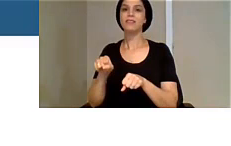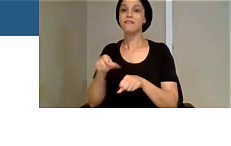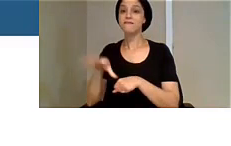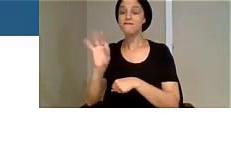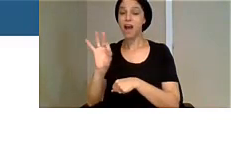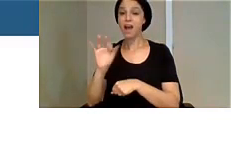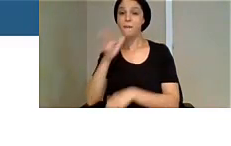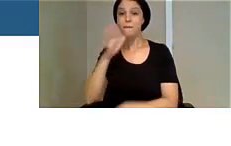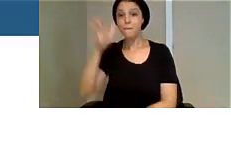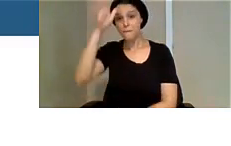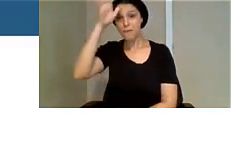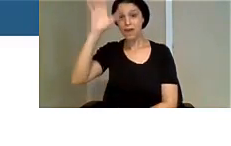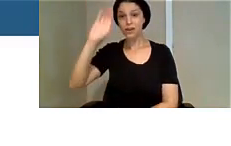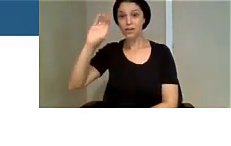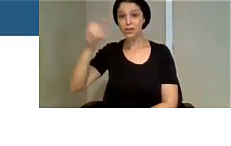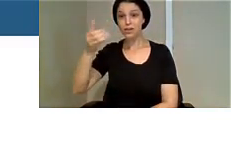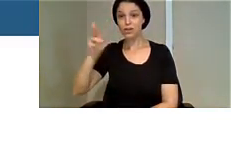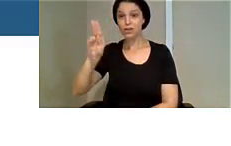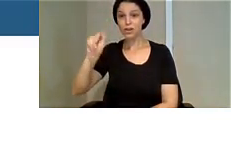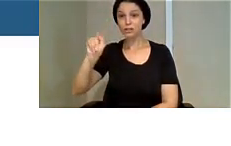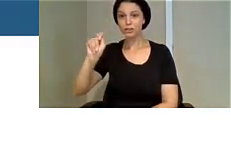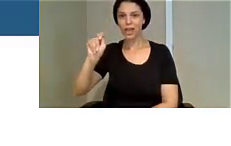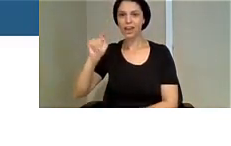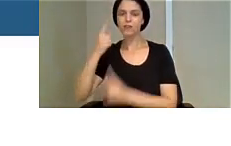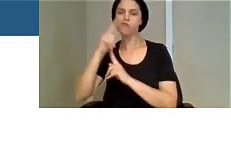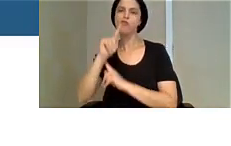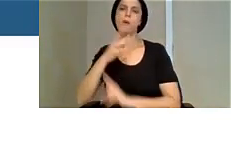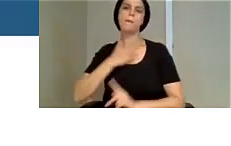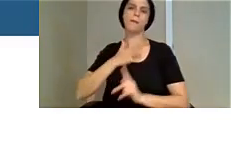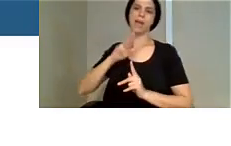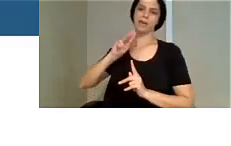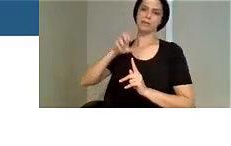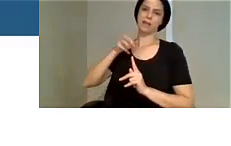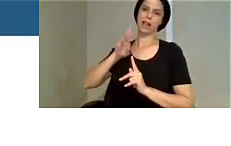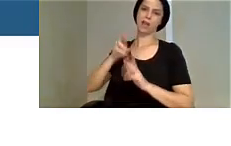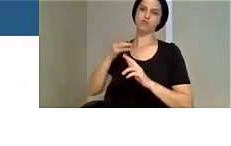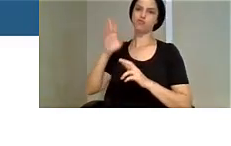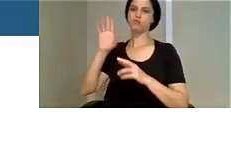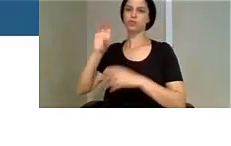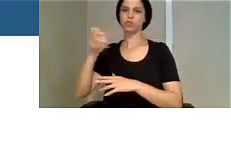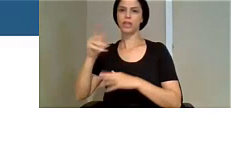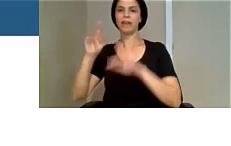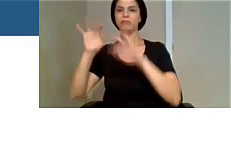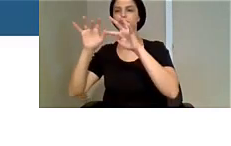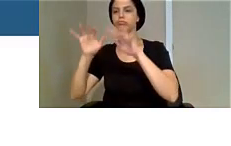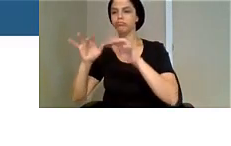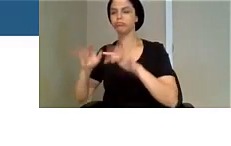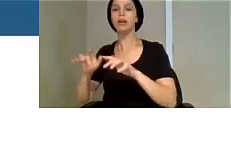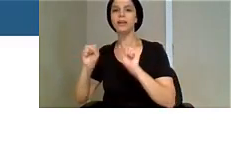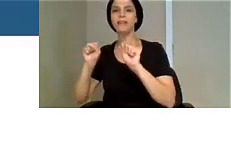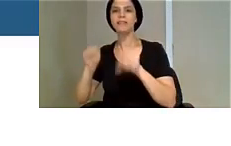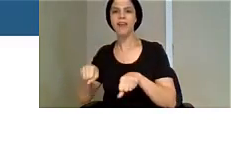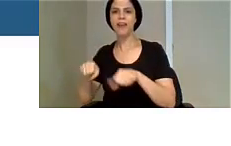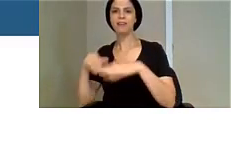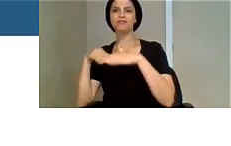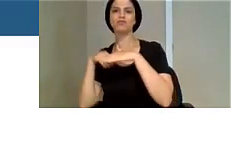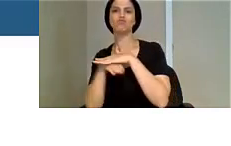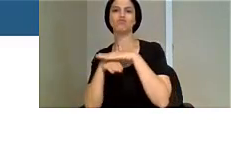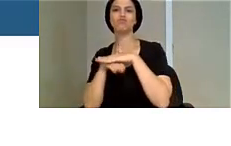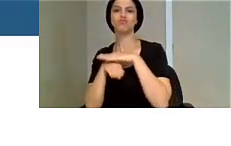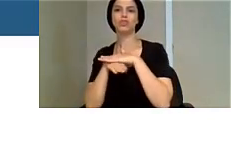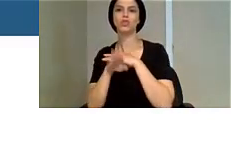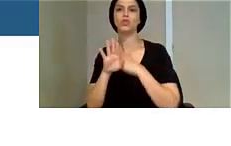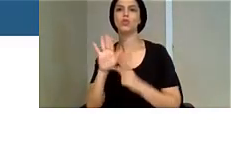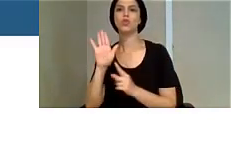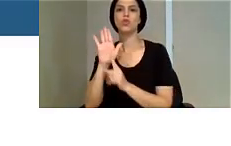click on to see a link for myMCPS Classroom, and that is what you would click on to pass you into